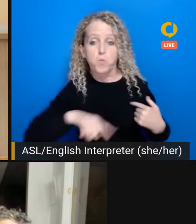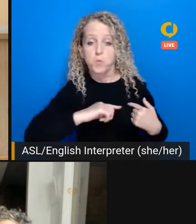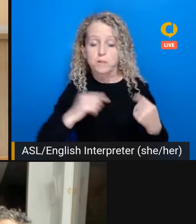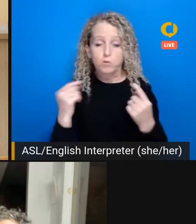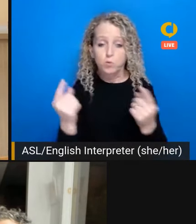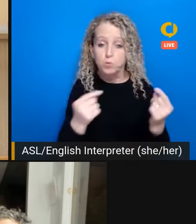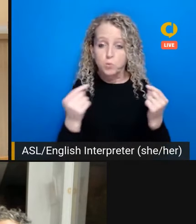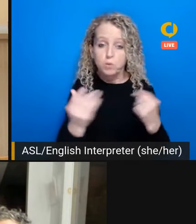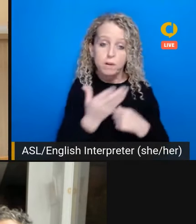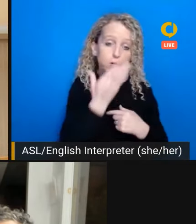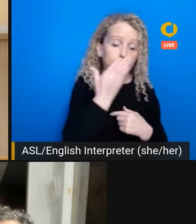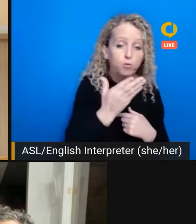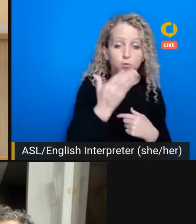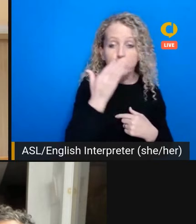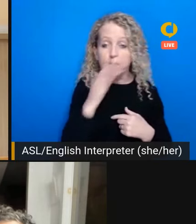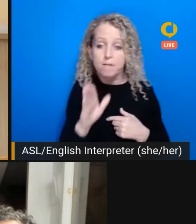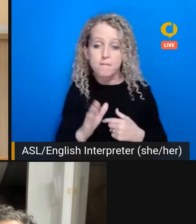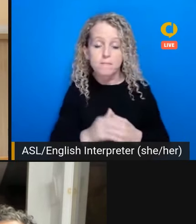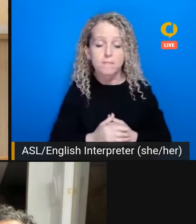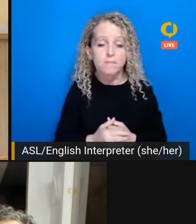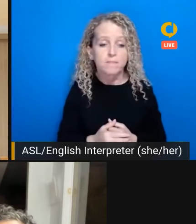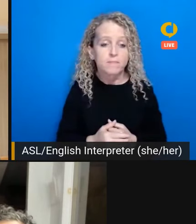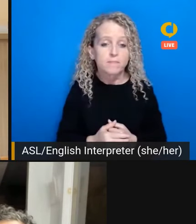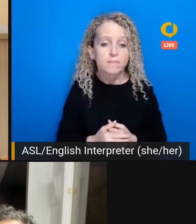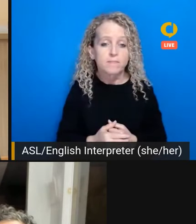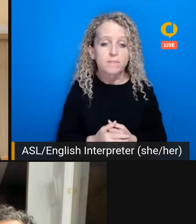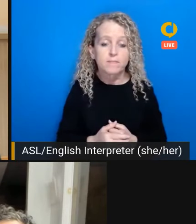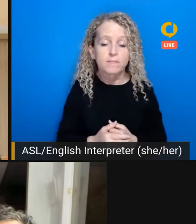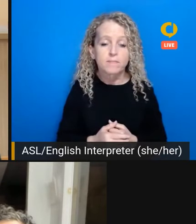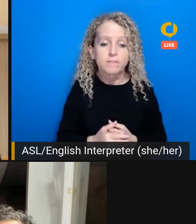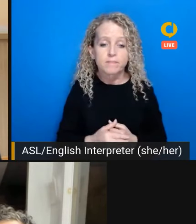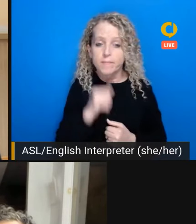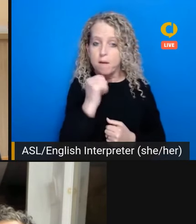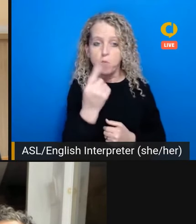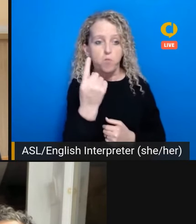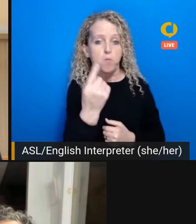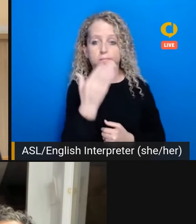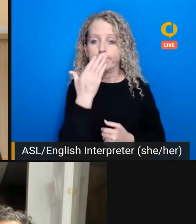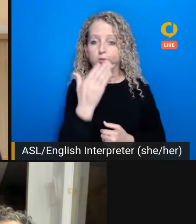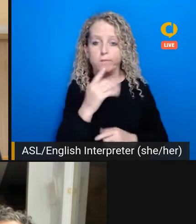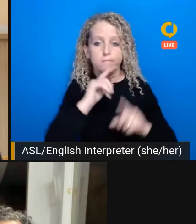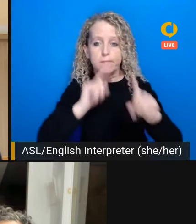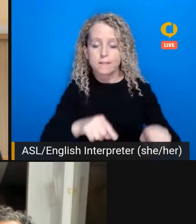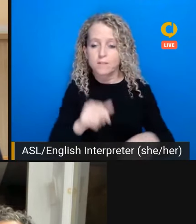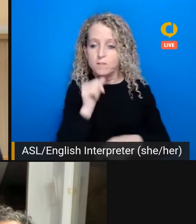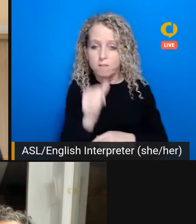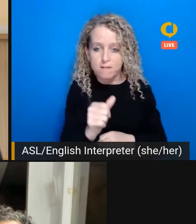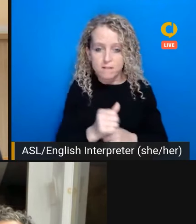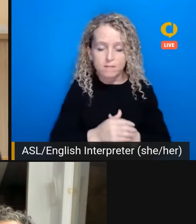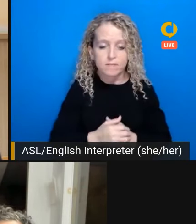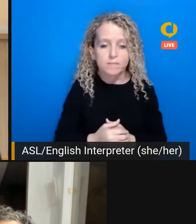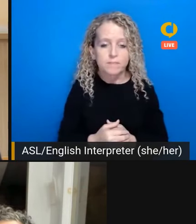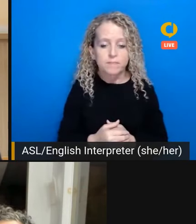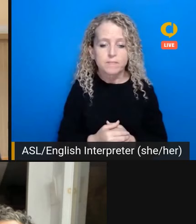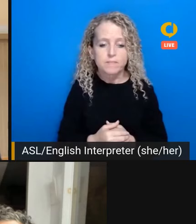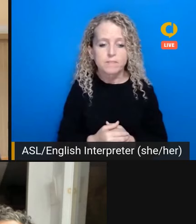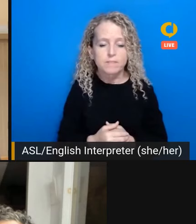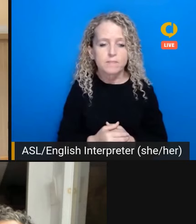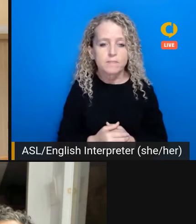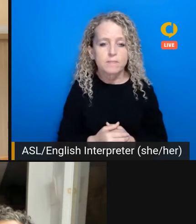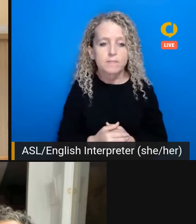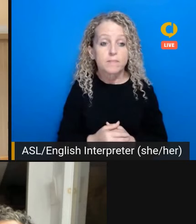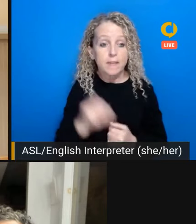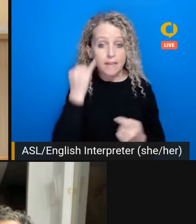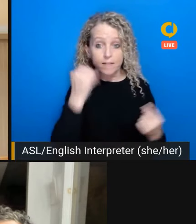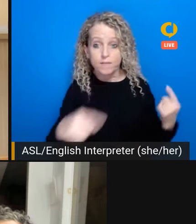And there is no one single answer, in the sense that you know, when you start thinking about it, if